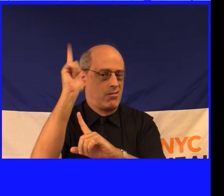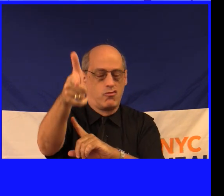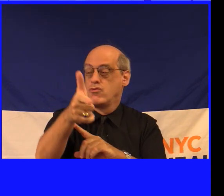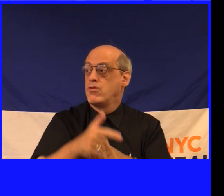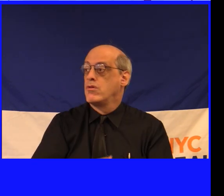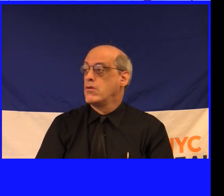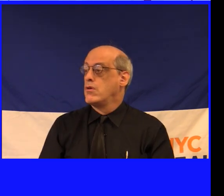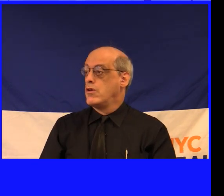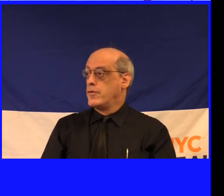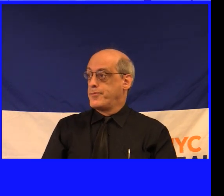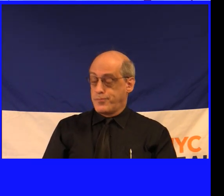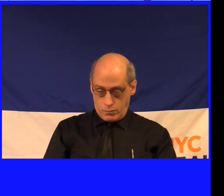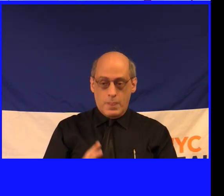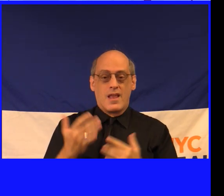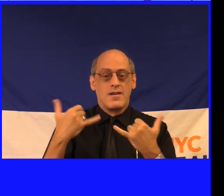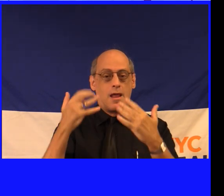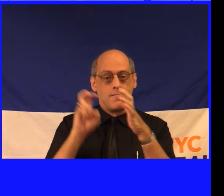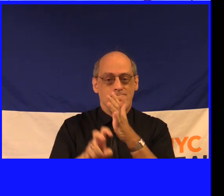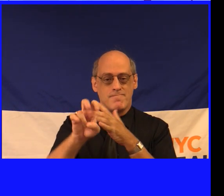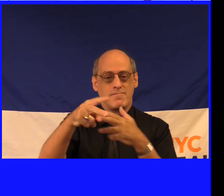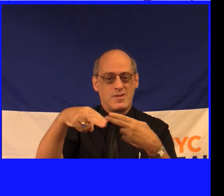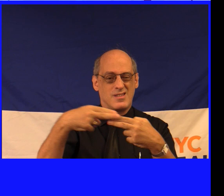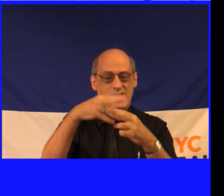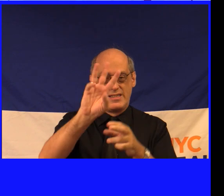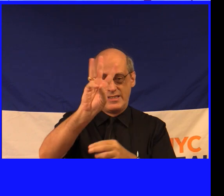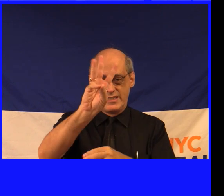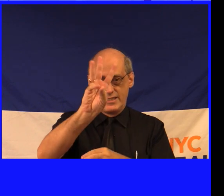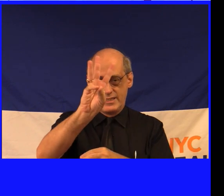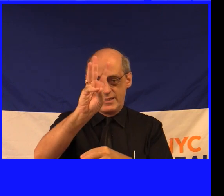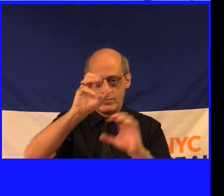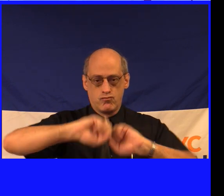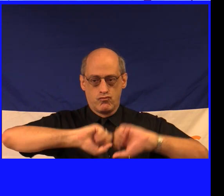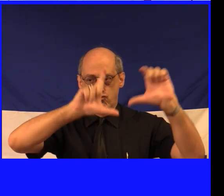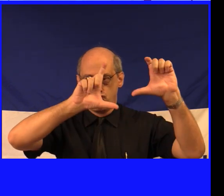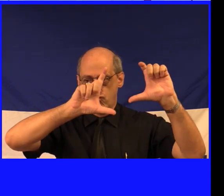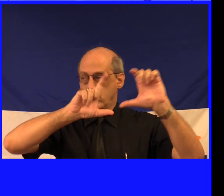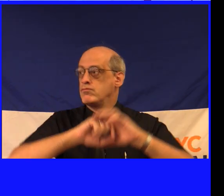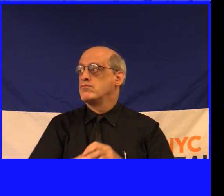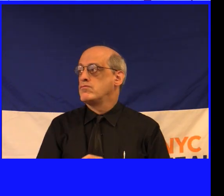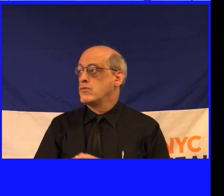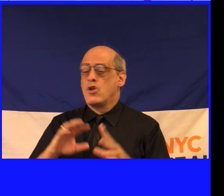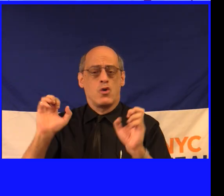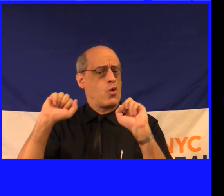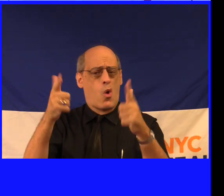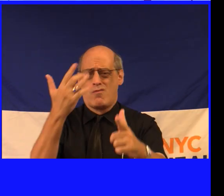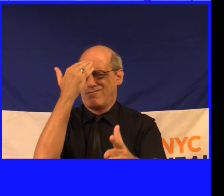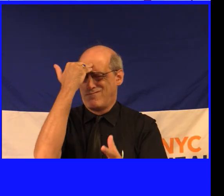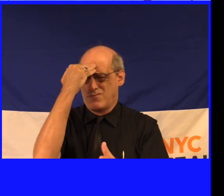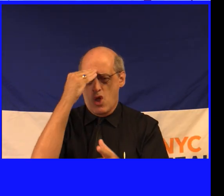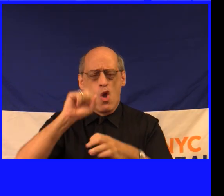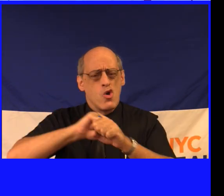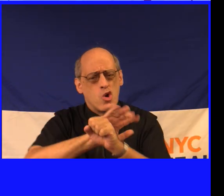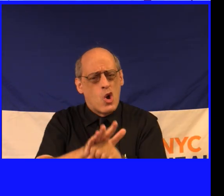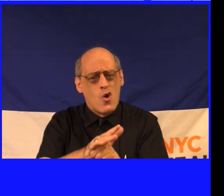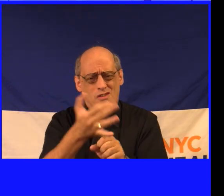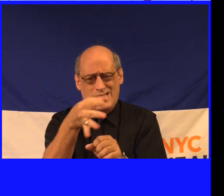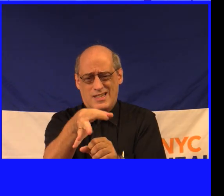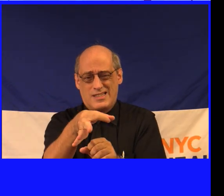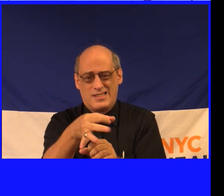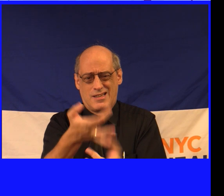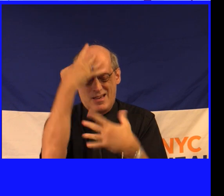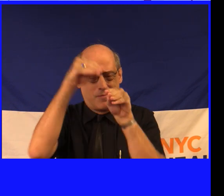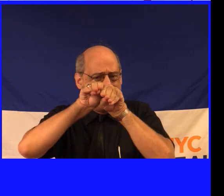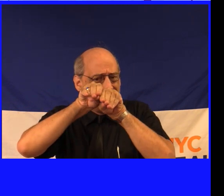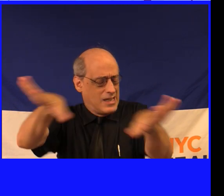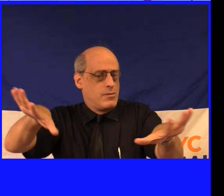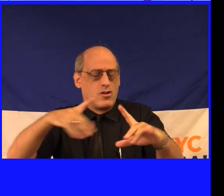you now go to slide 6, as everyone's well aware, the COVID-19 pandemic has obviously